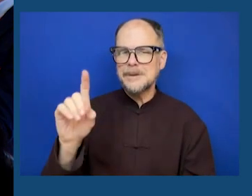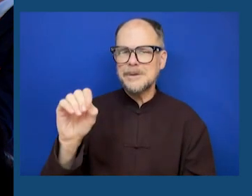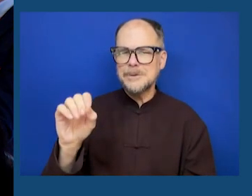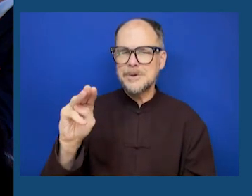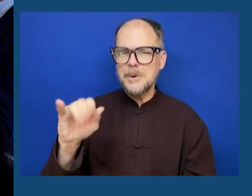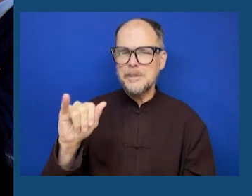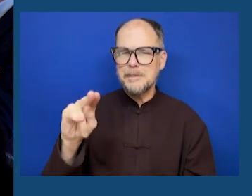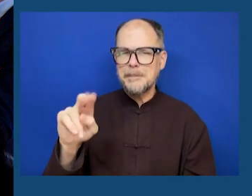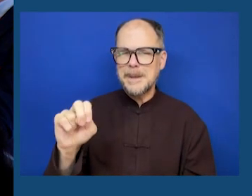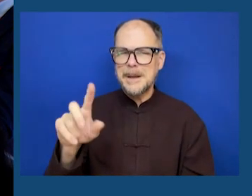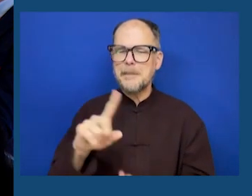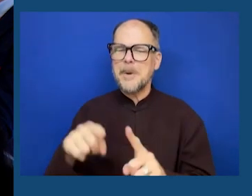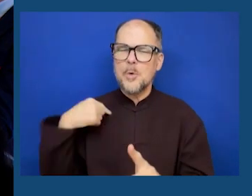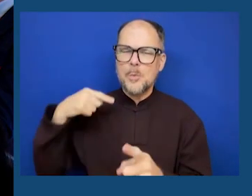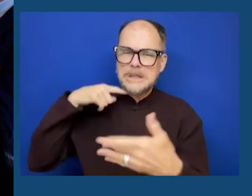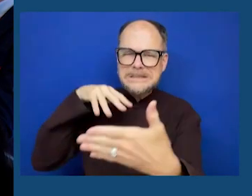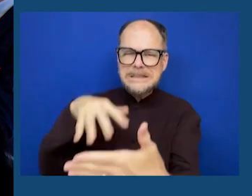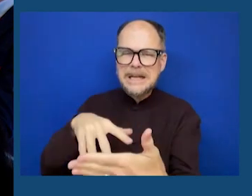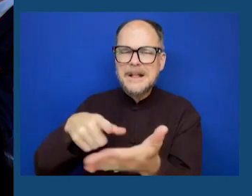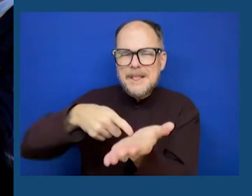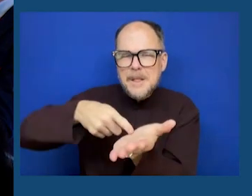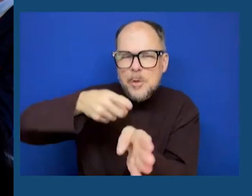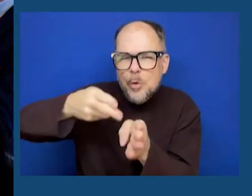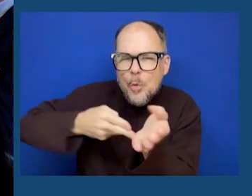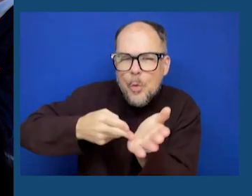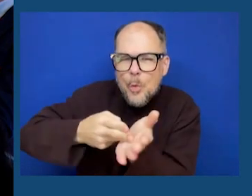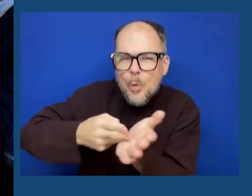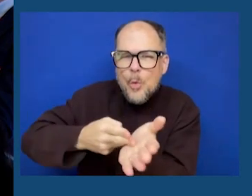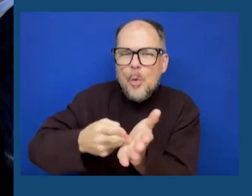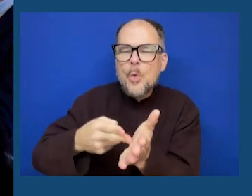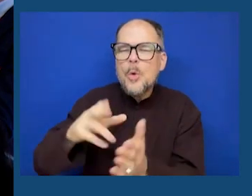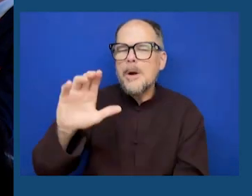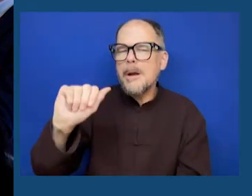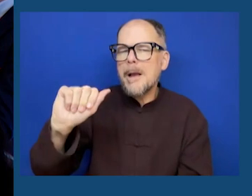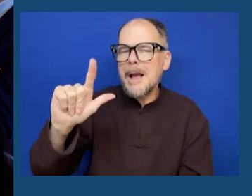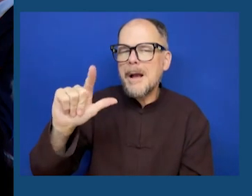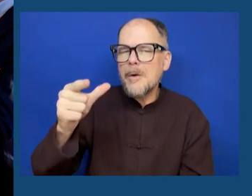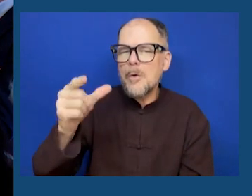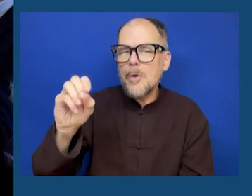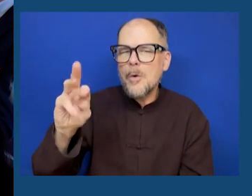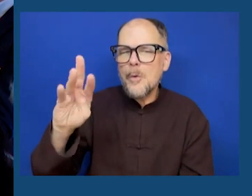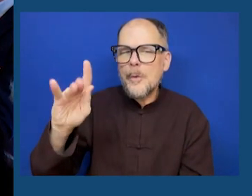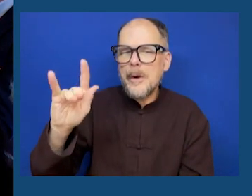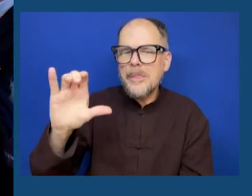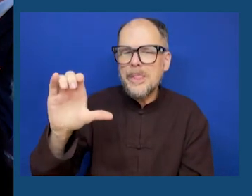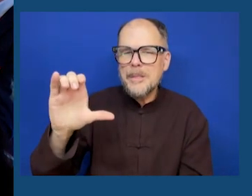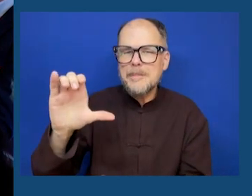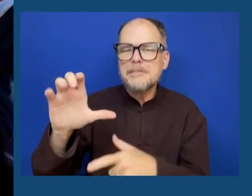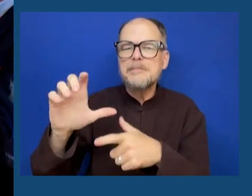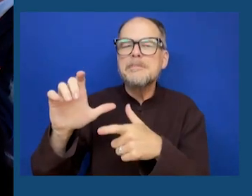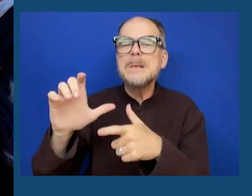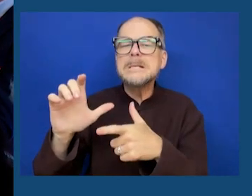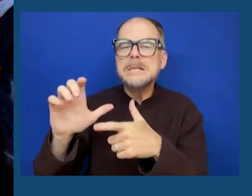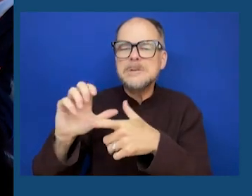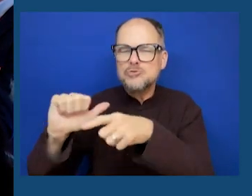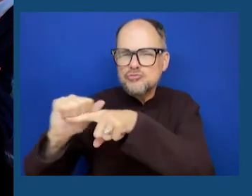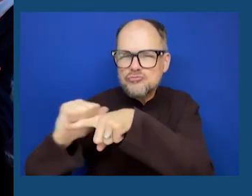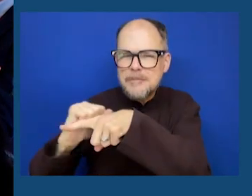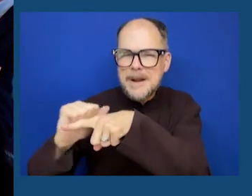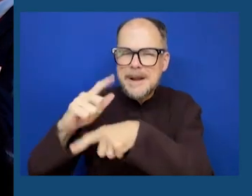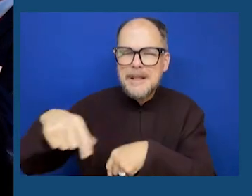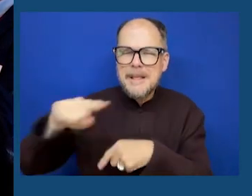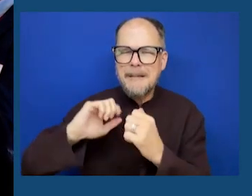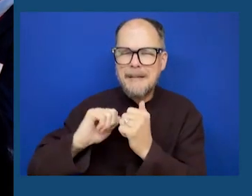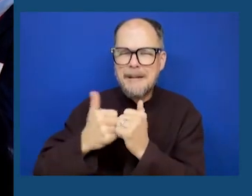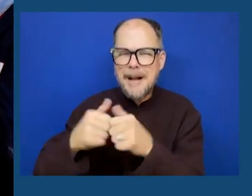algorithmic principles of how these algorithms are trained and how they can actually develop better algorithms in order to like do alignment for all these